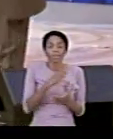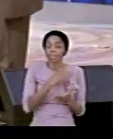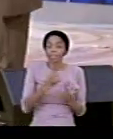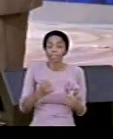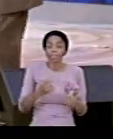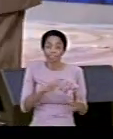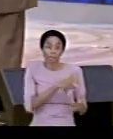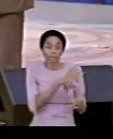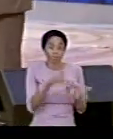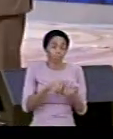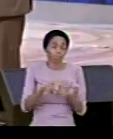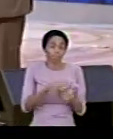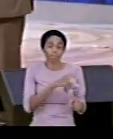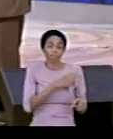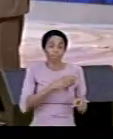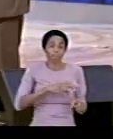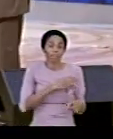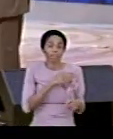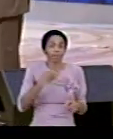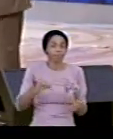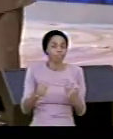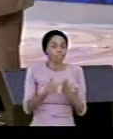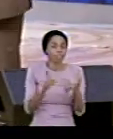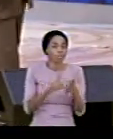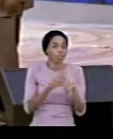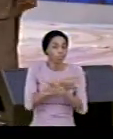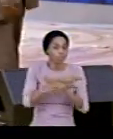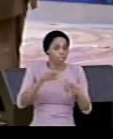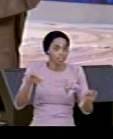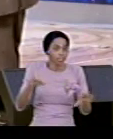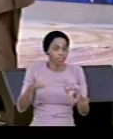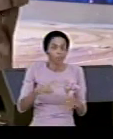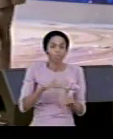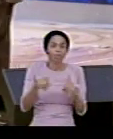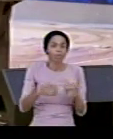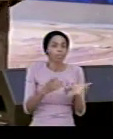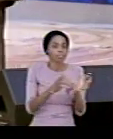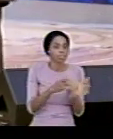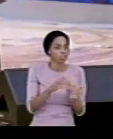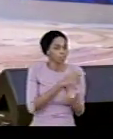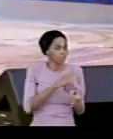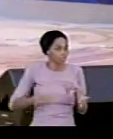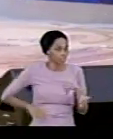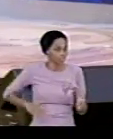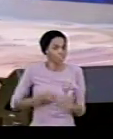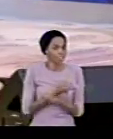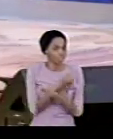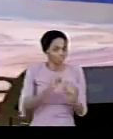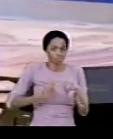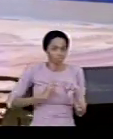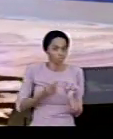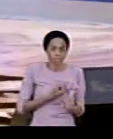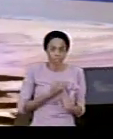character of the lawless. When Christ saves us, he doesn't save us